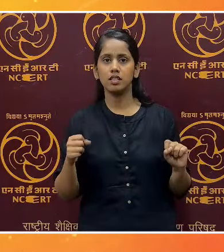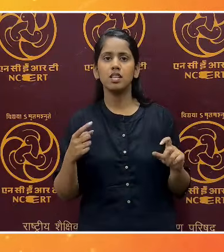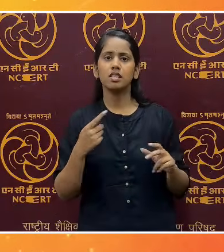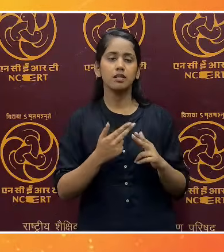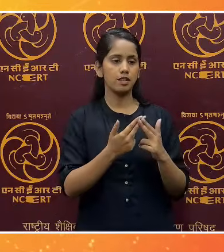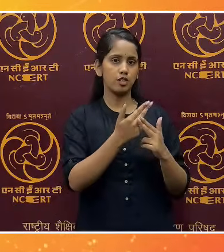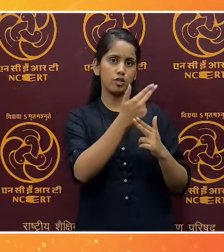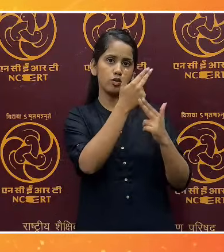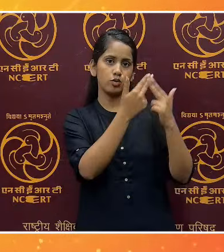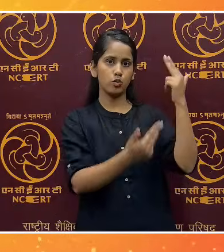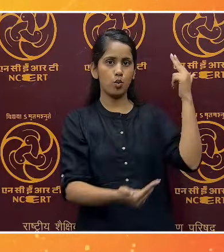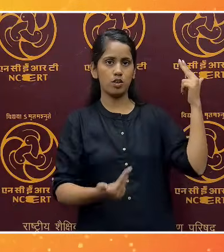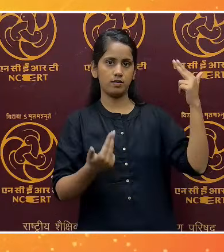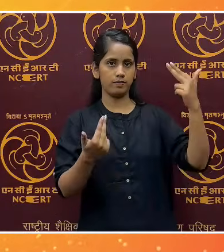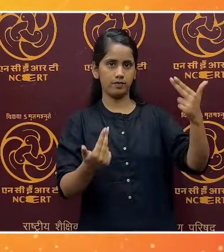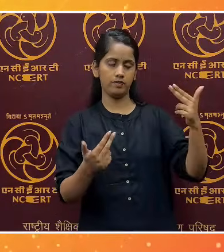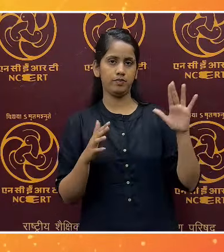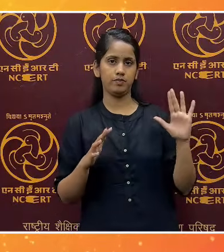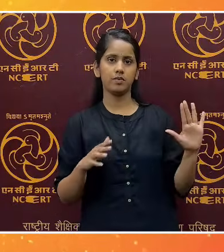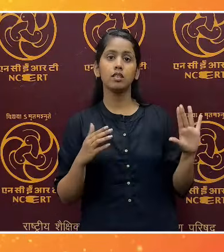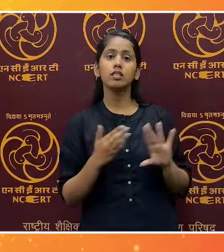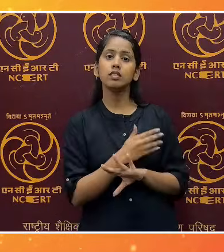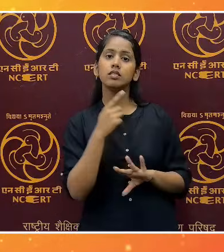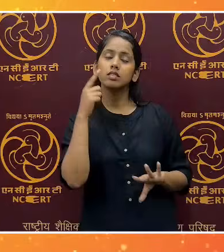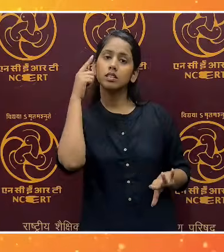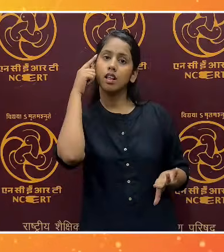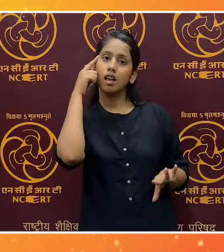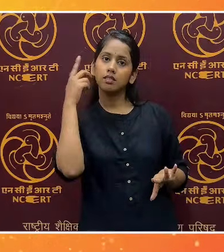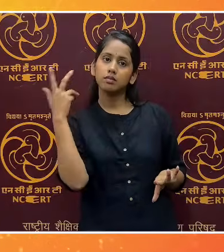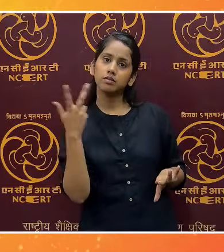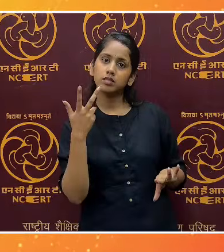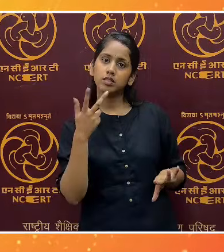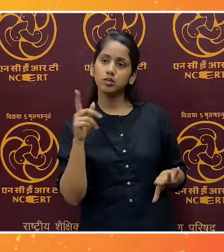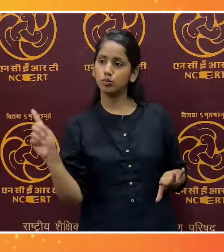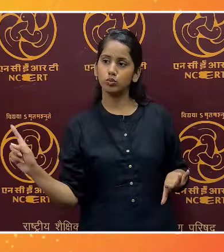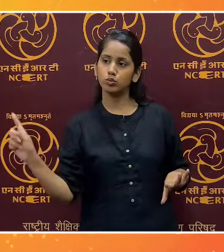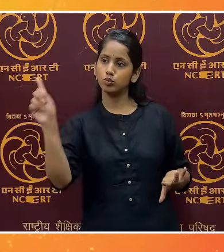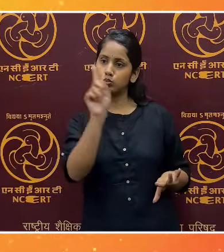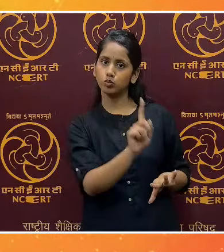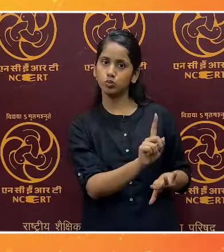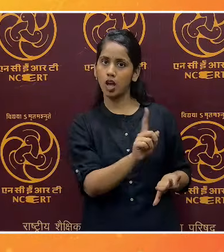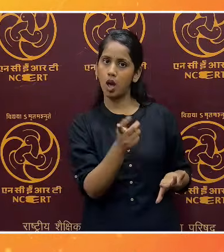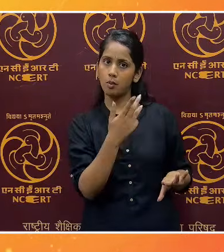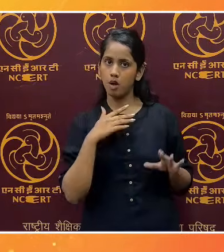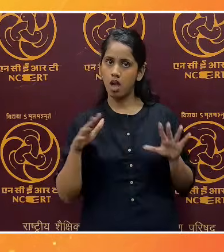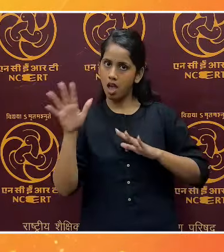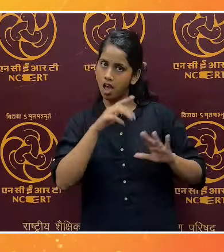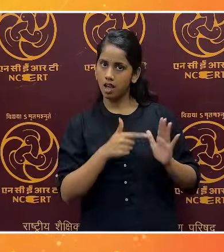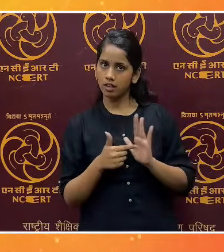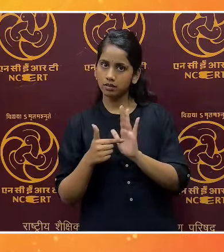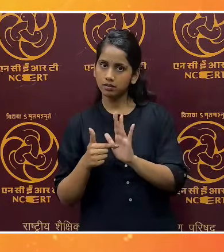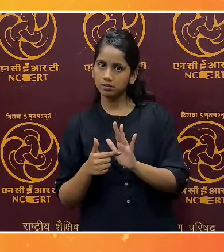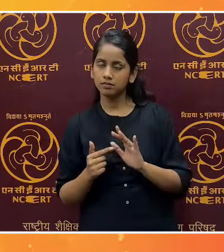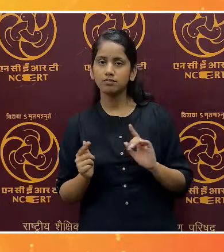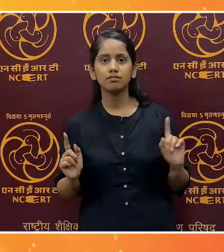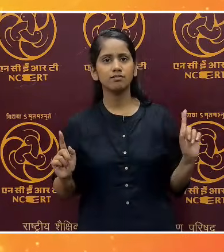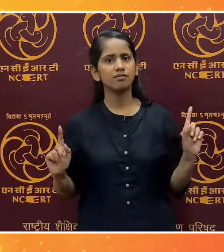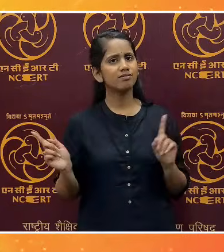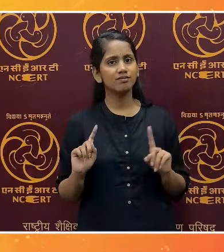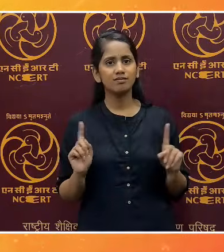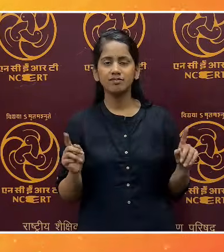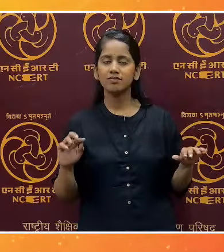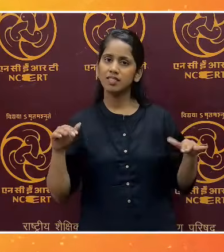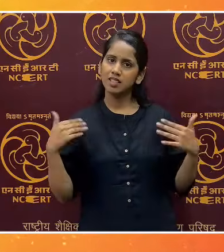story of a raven and a fox. Yes. Do you think we can hire a raven and who can act? No, it's not possible, not right? So this kind